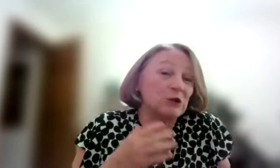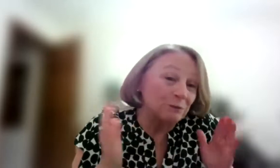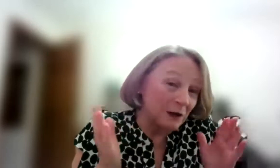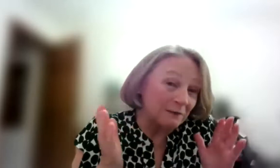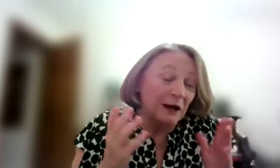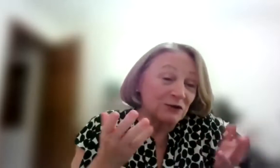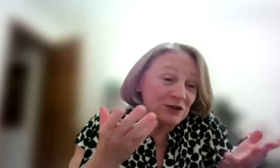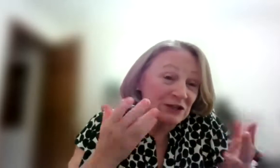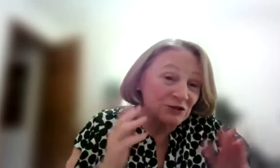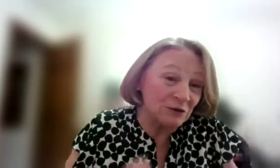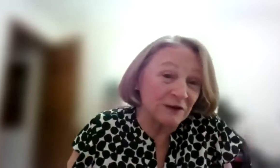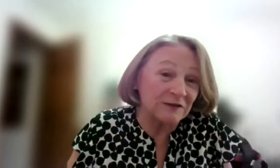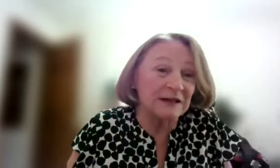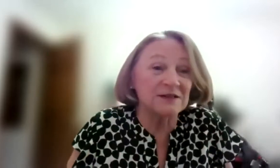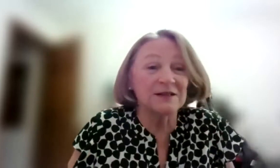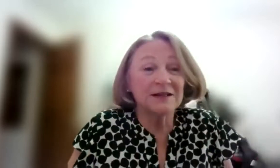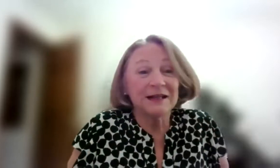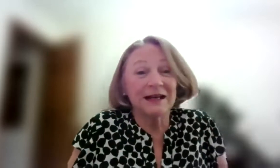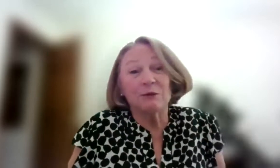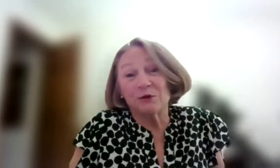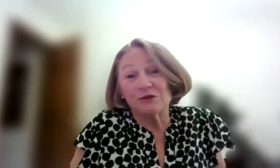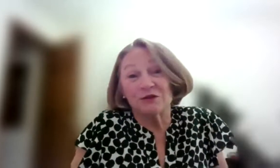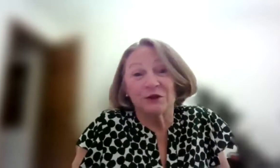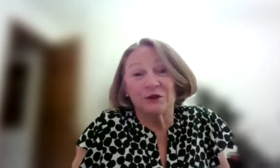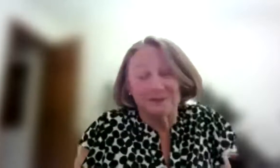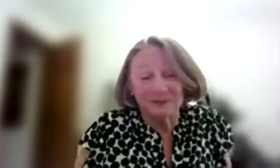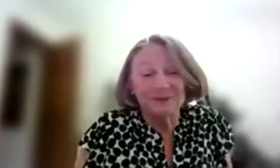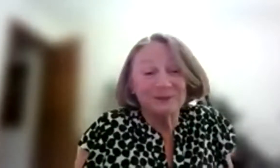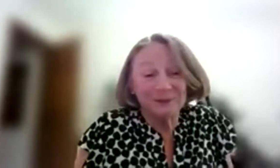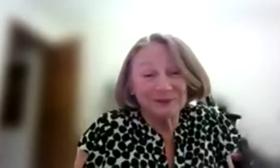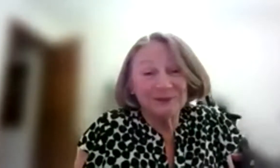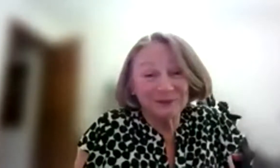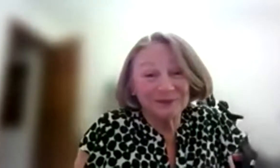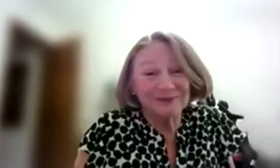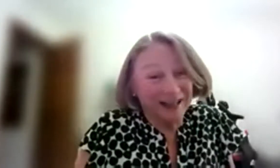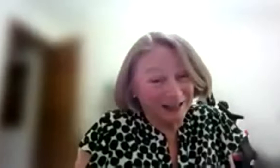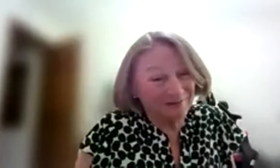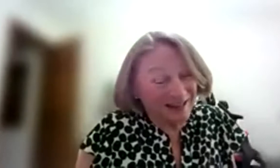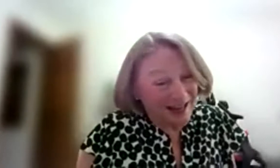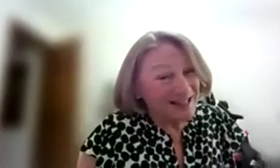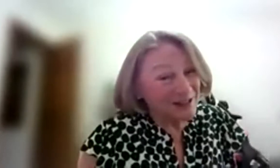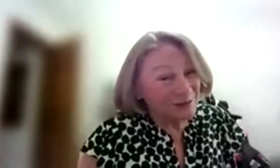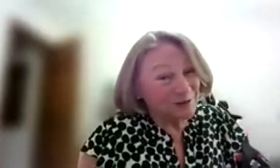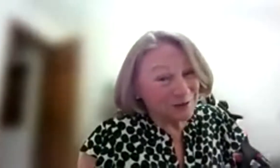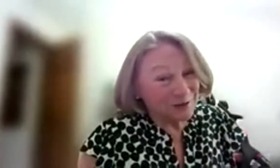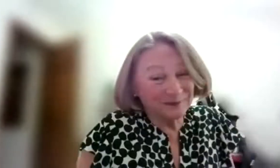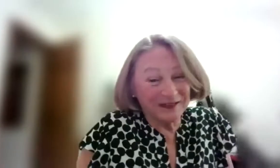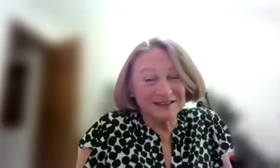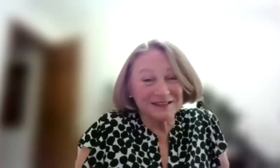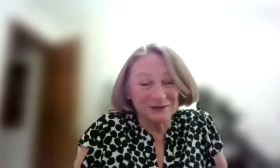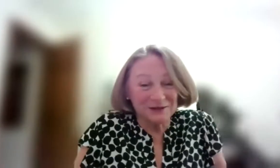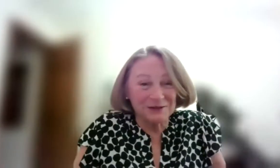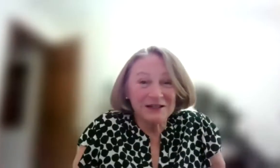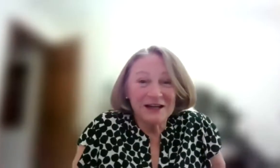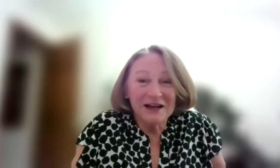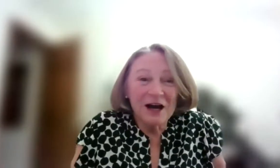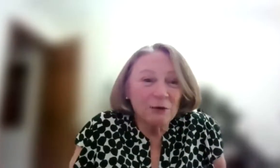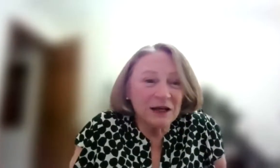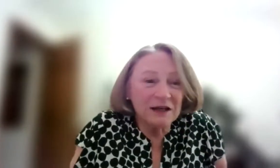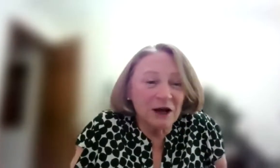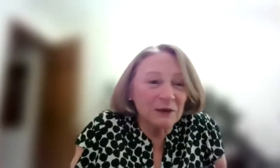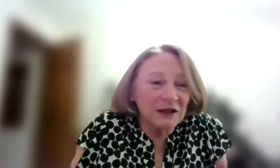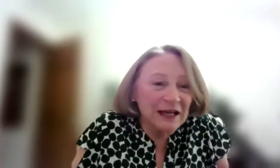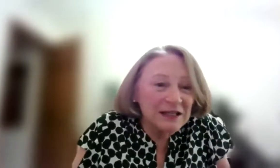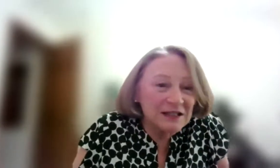housing. So I'll just let you know that that's kind of a personal. It would be. Yeah, I think so too. I think so too.